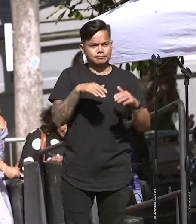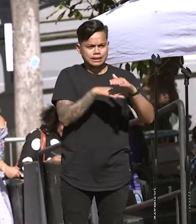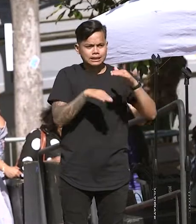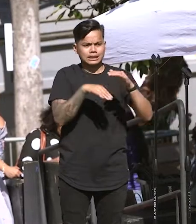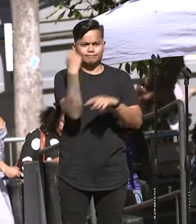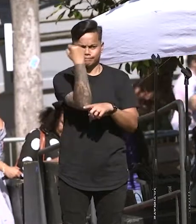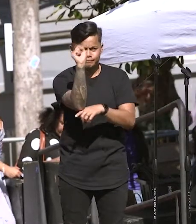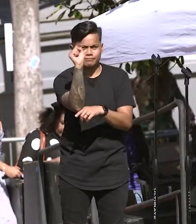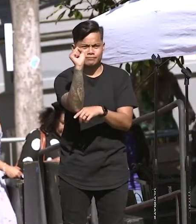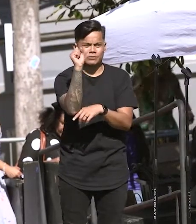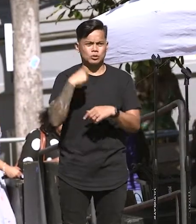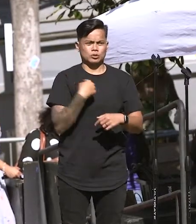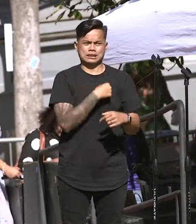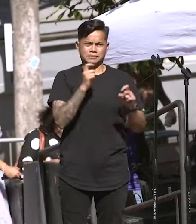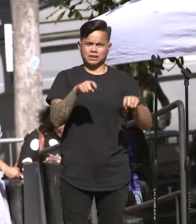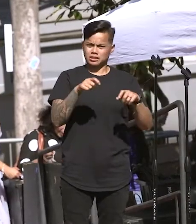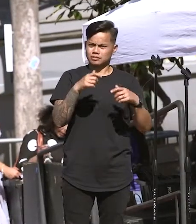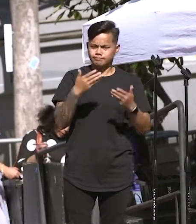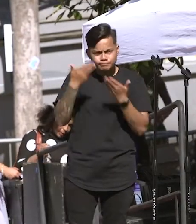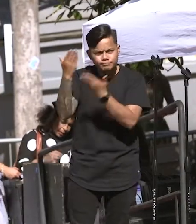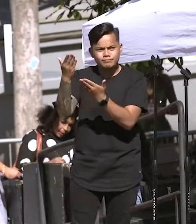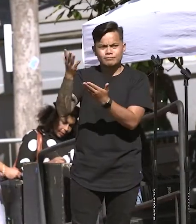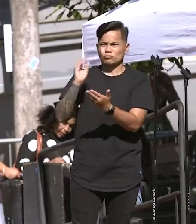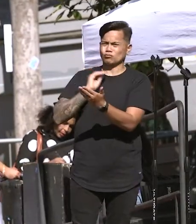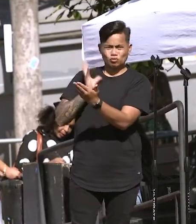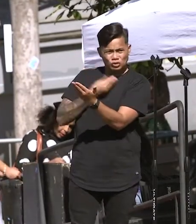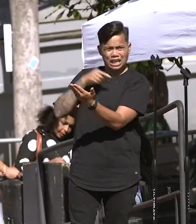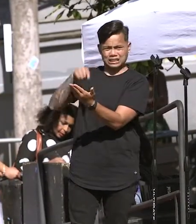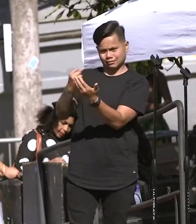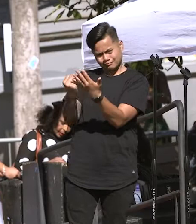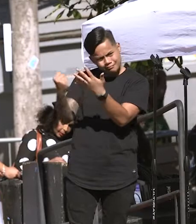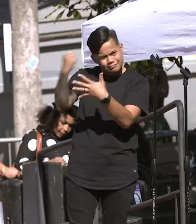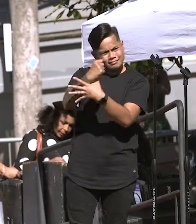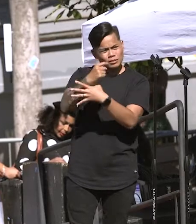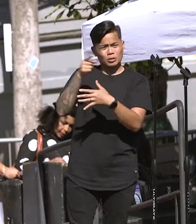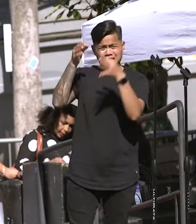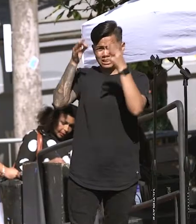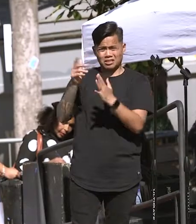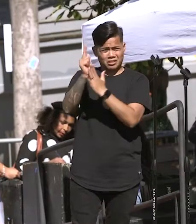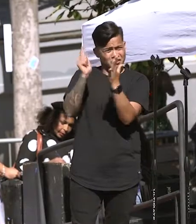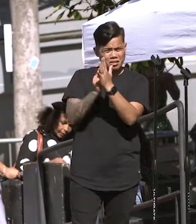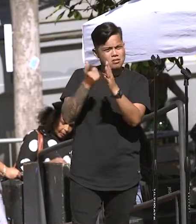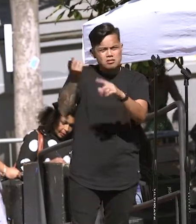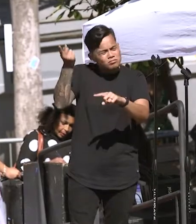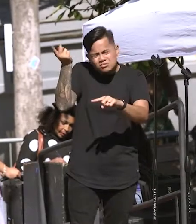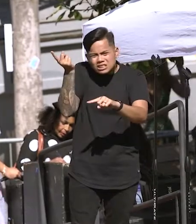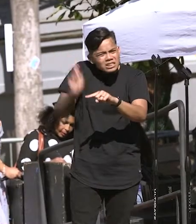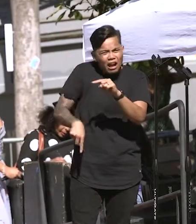center it and be at the table when decision makers are deciding our lives, because we will not be erased. Thank